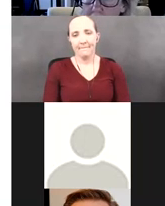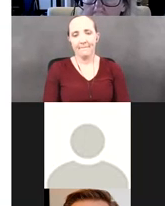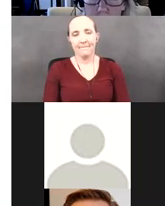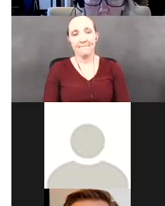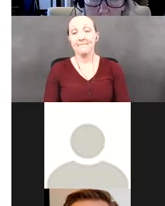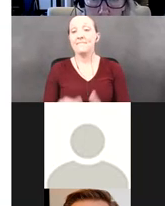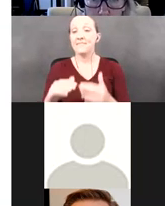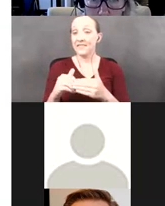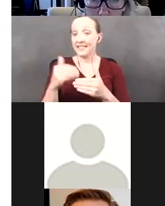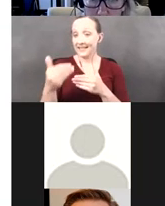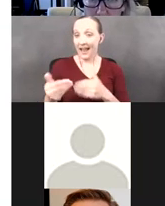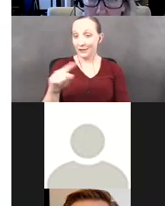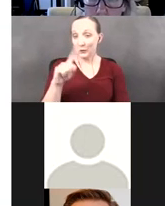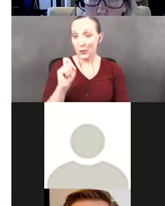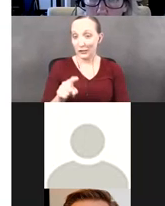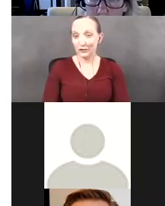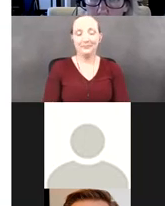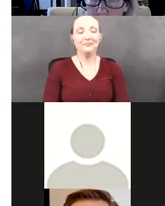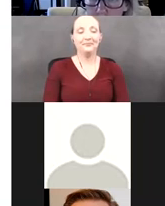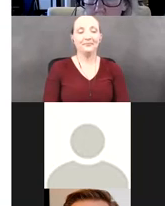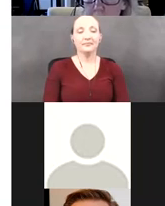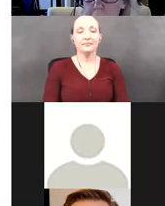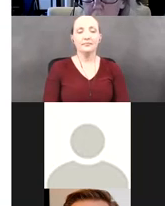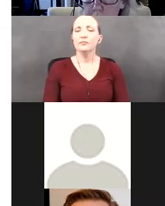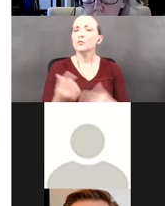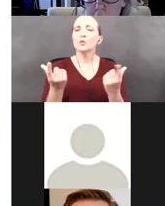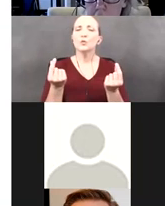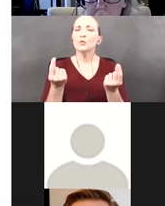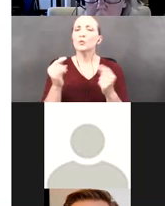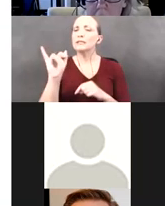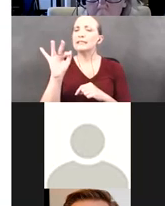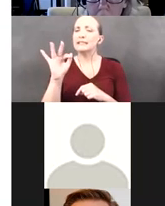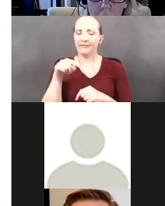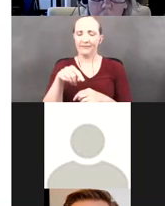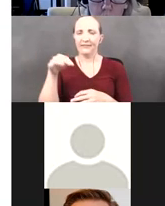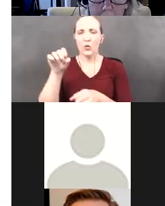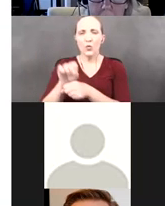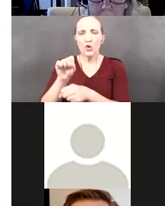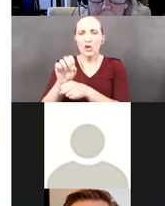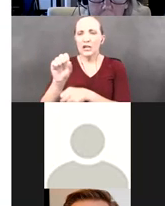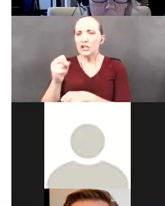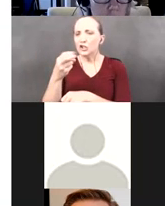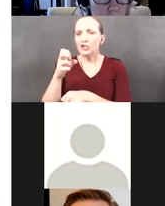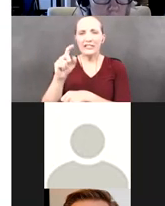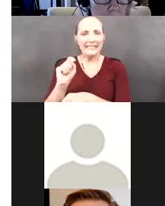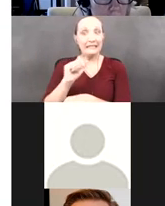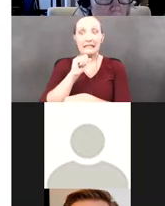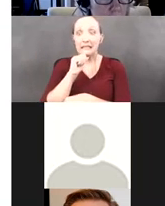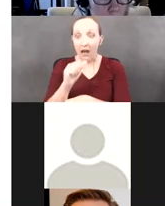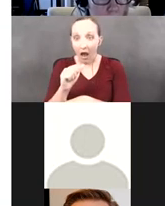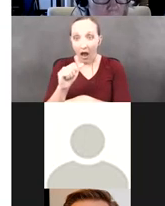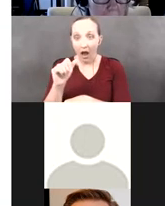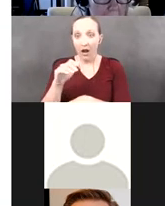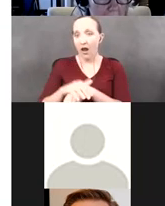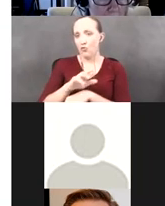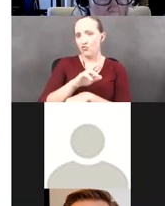Our next question La says, siguiente what do you pregunta do if the indica worksheet qué is not hacen on the si right la side of the hoja de screen trabajo no to